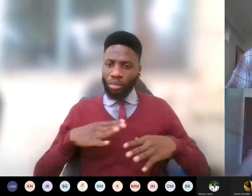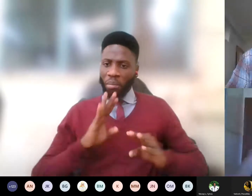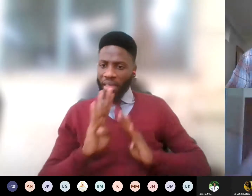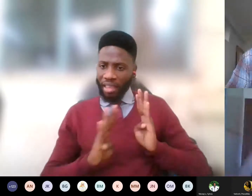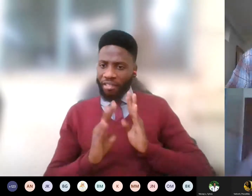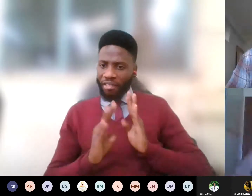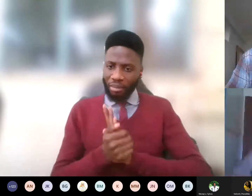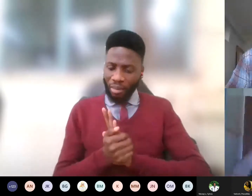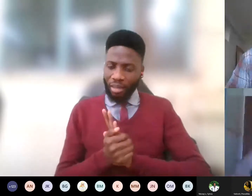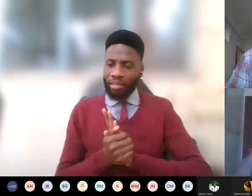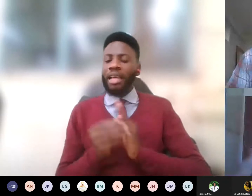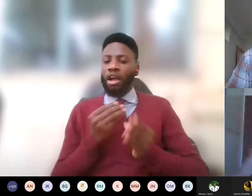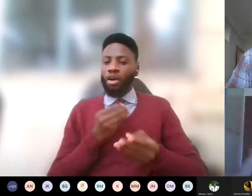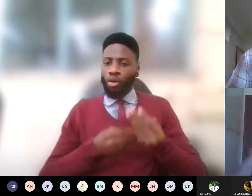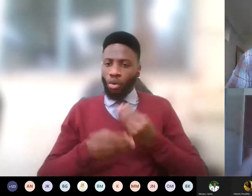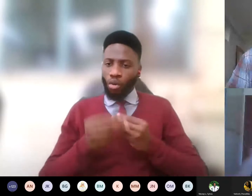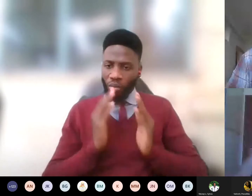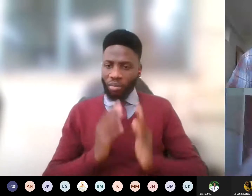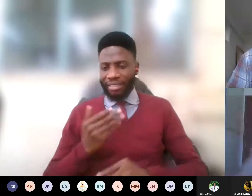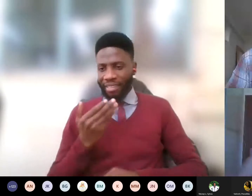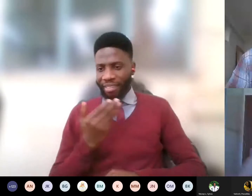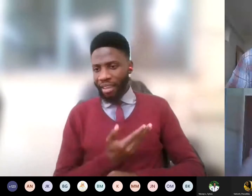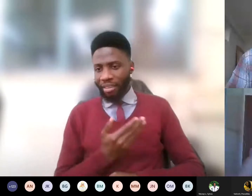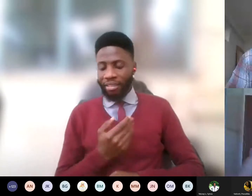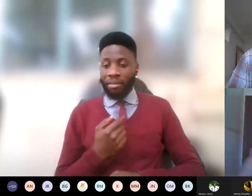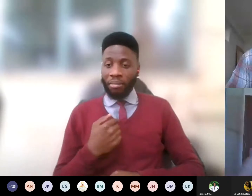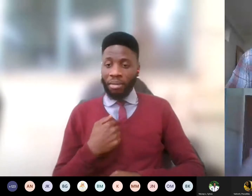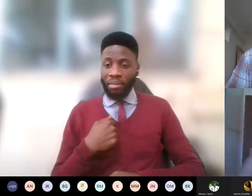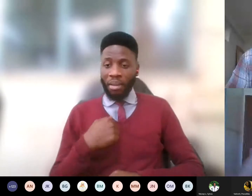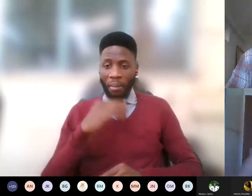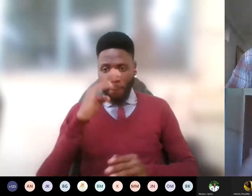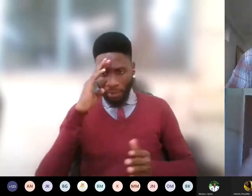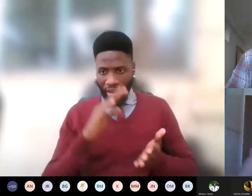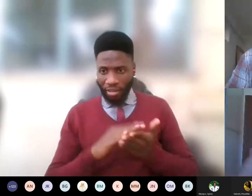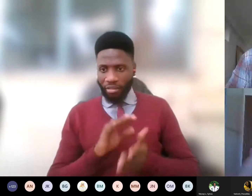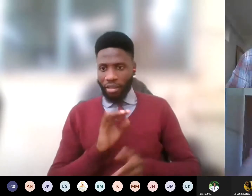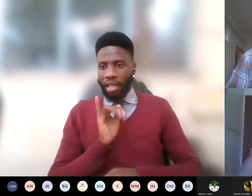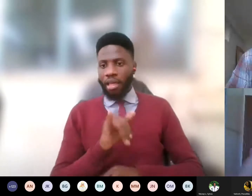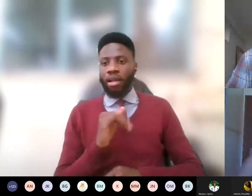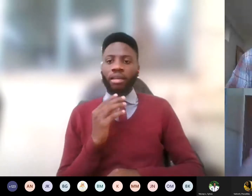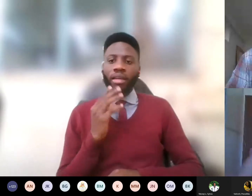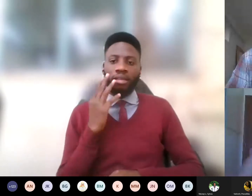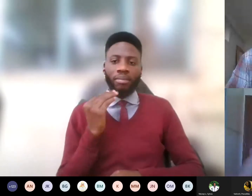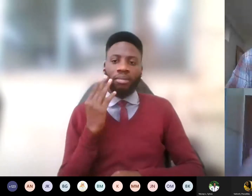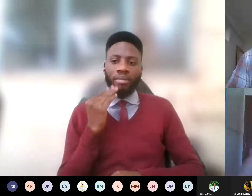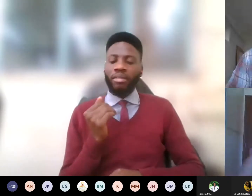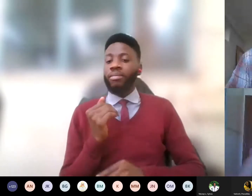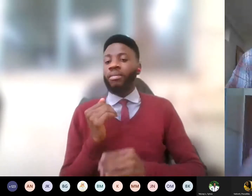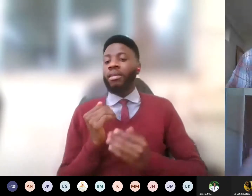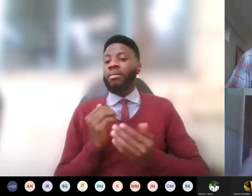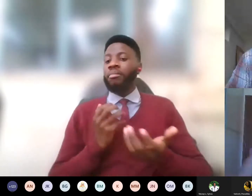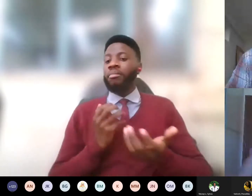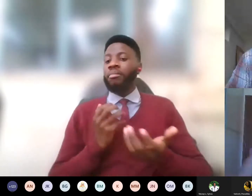that I believe he was the first Kenyan to bring to the spotlight, which was the javelin. And Julius Yego